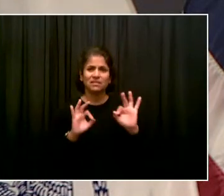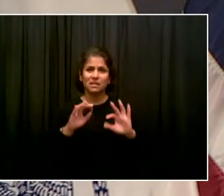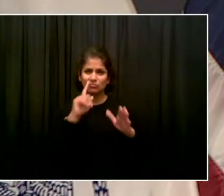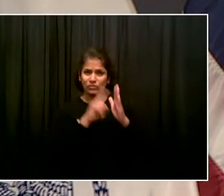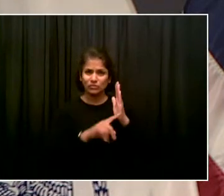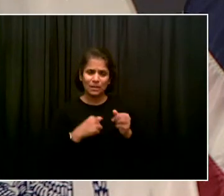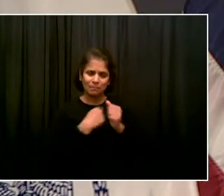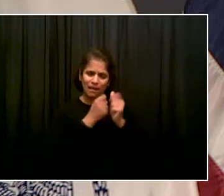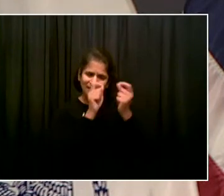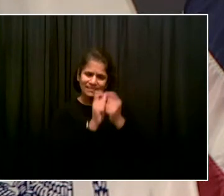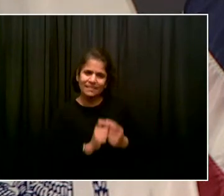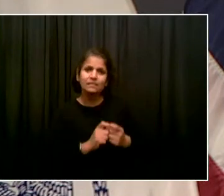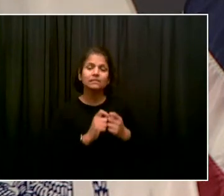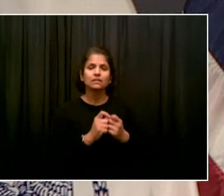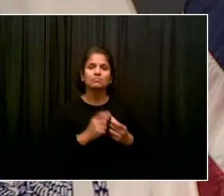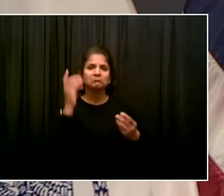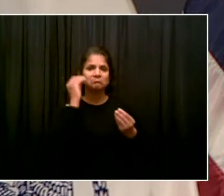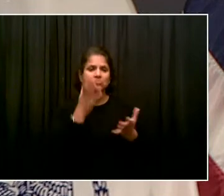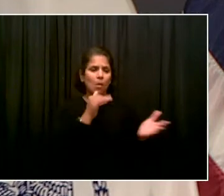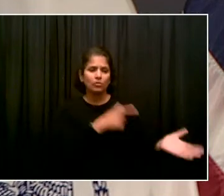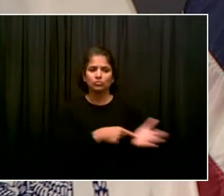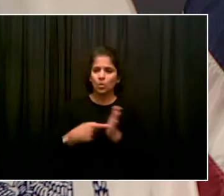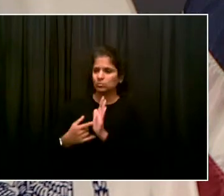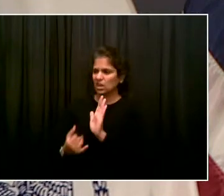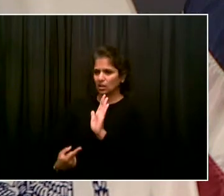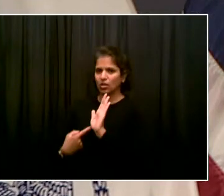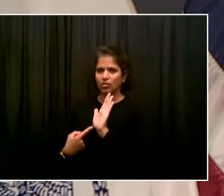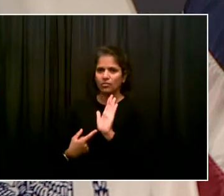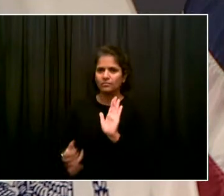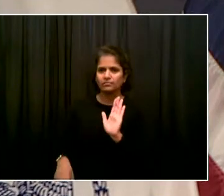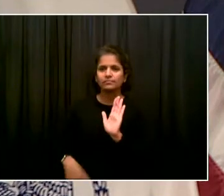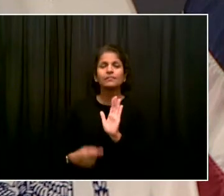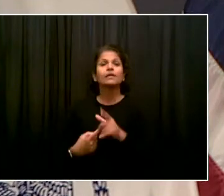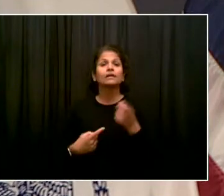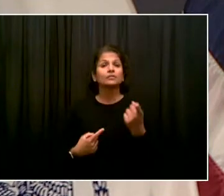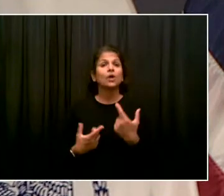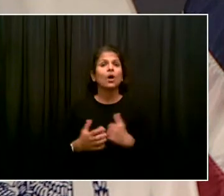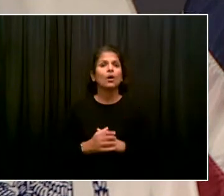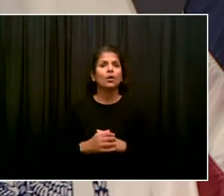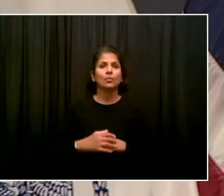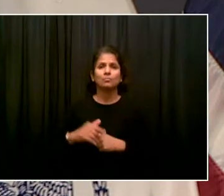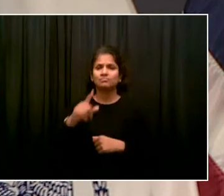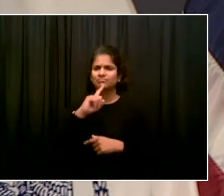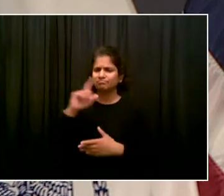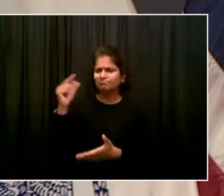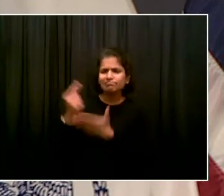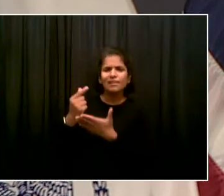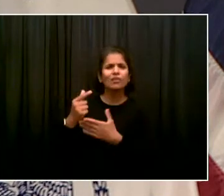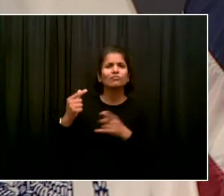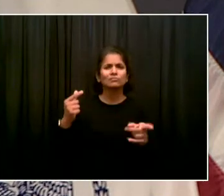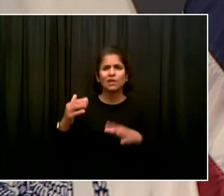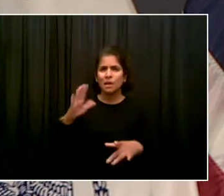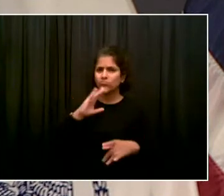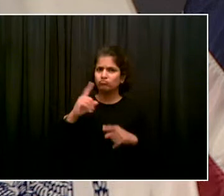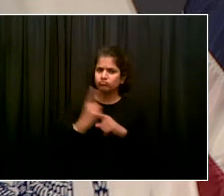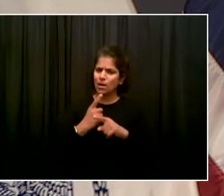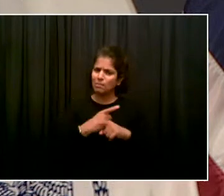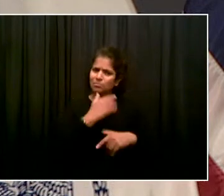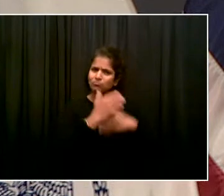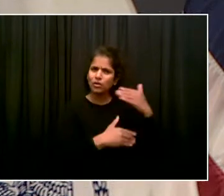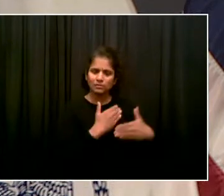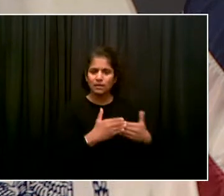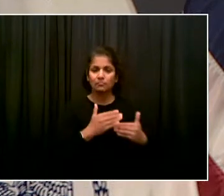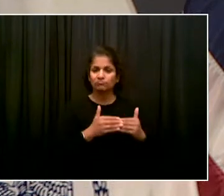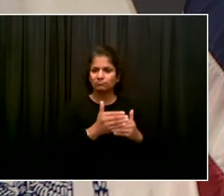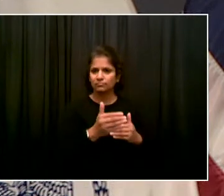no, this was done the right way to ensure the health care of our retirees long term. Go ahead, Marcia. Second question is,